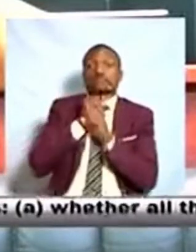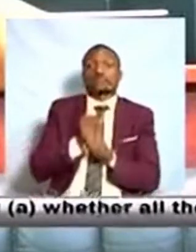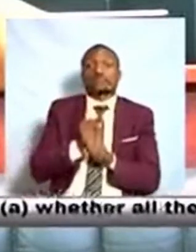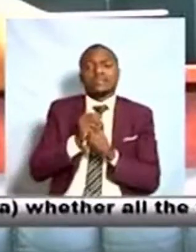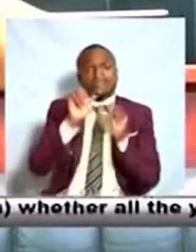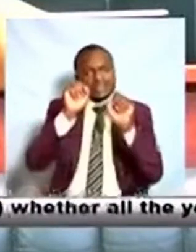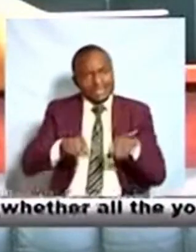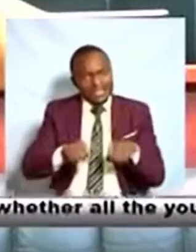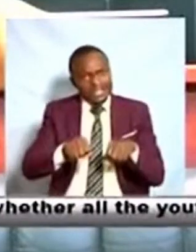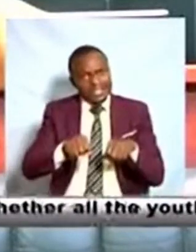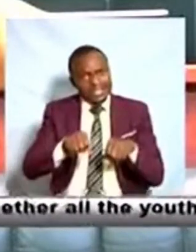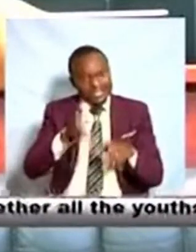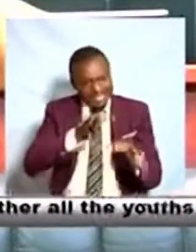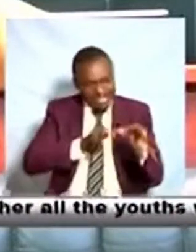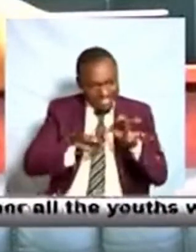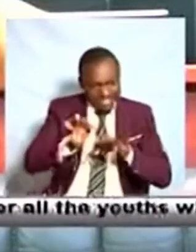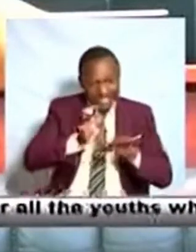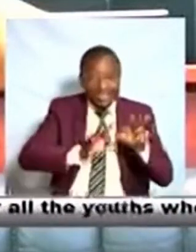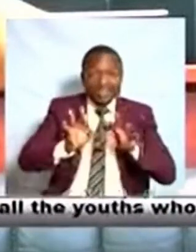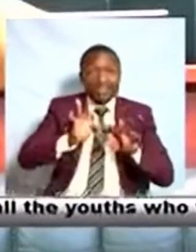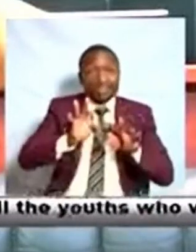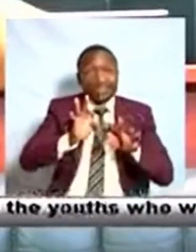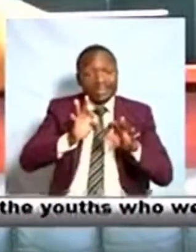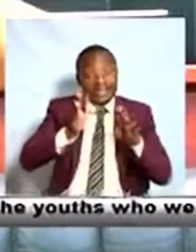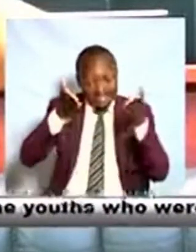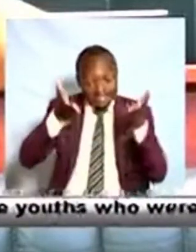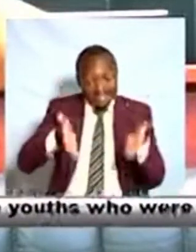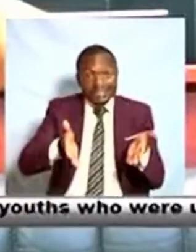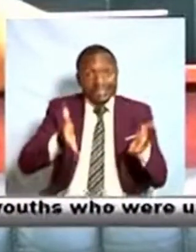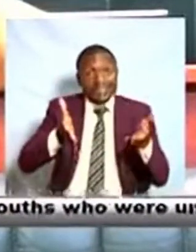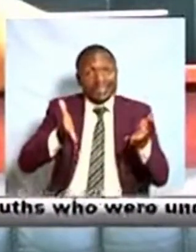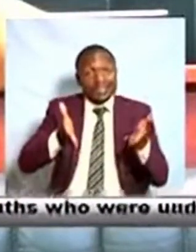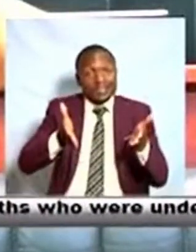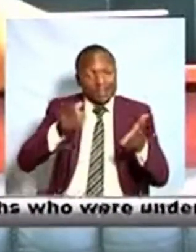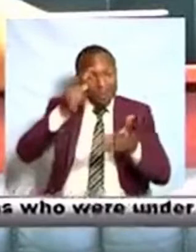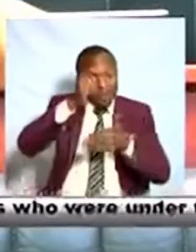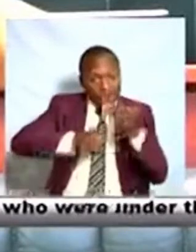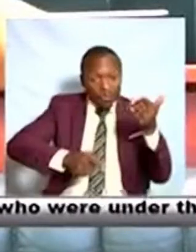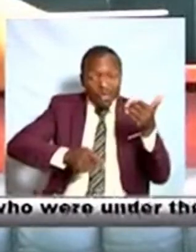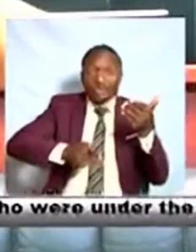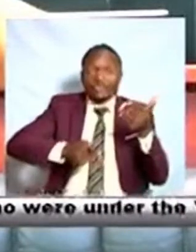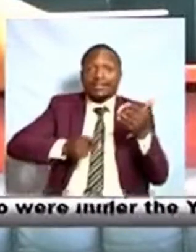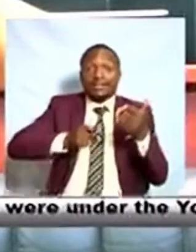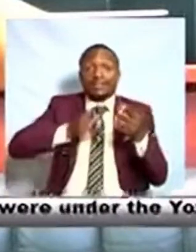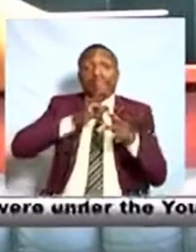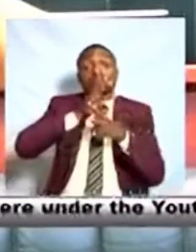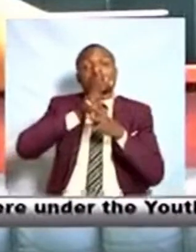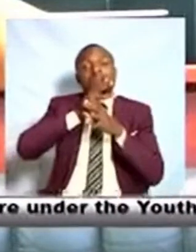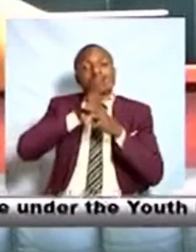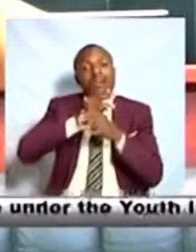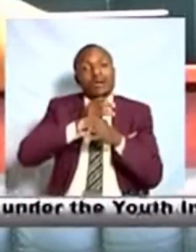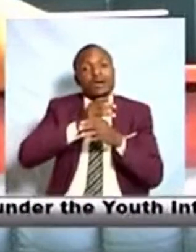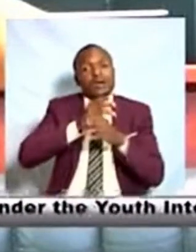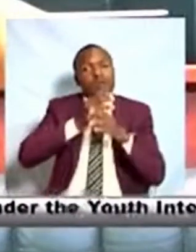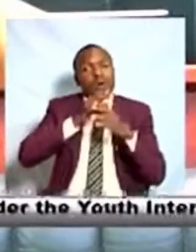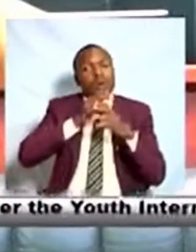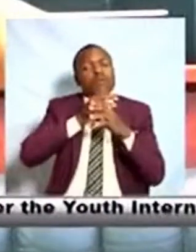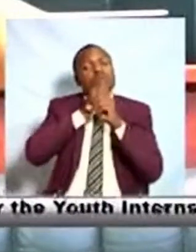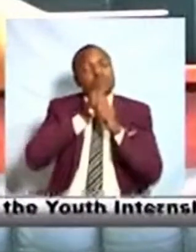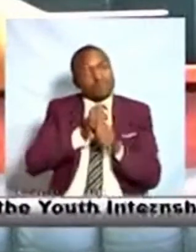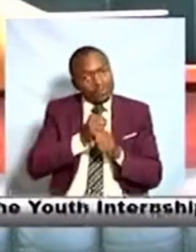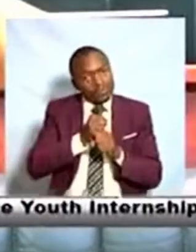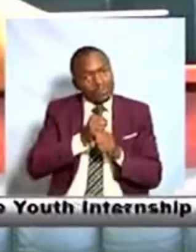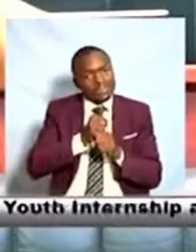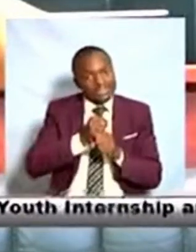you kindly share with this August House, and through this August House, what the age requirement is for one